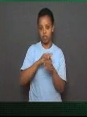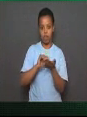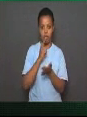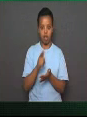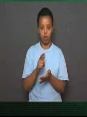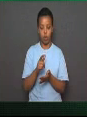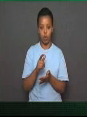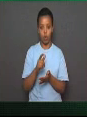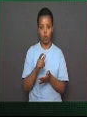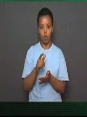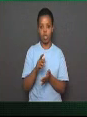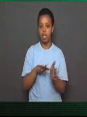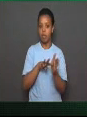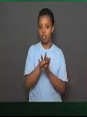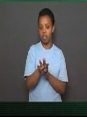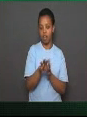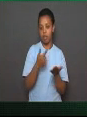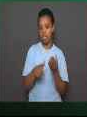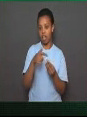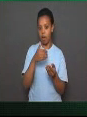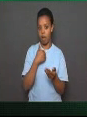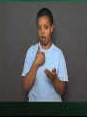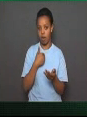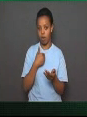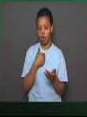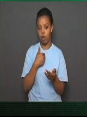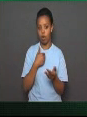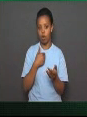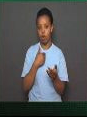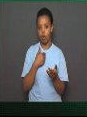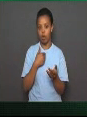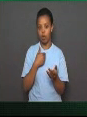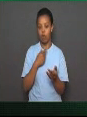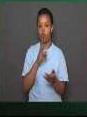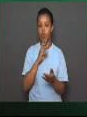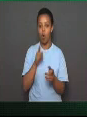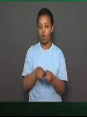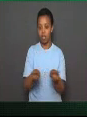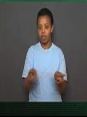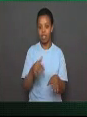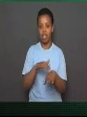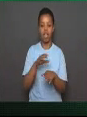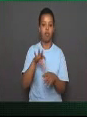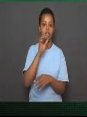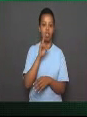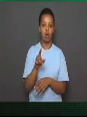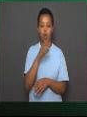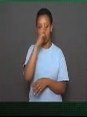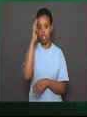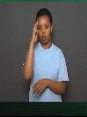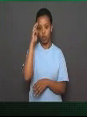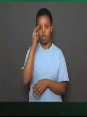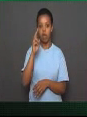Chemosynthetic bacteria thrive near these vents because of the large amounts of